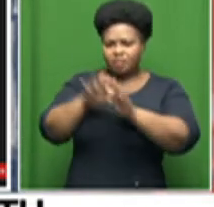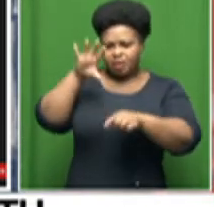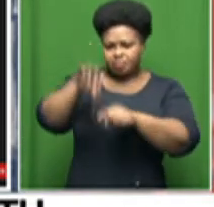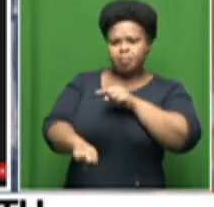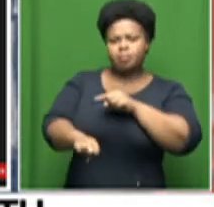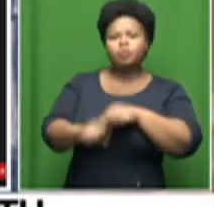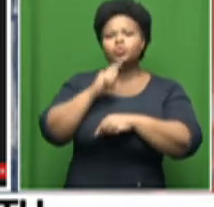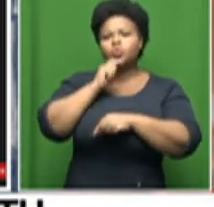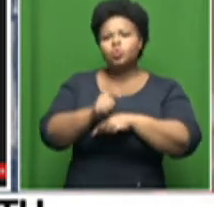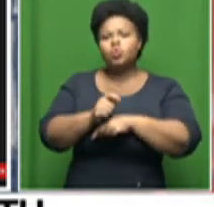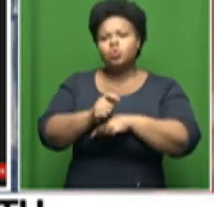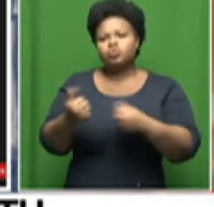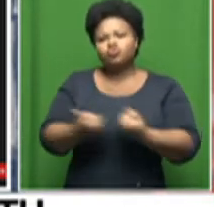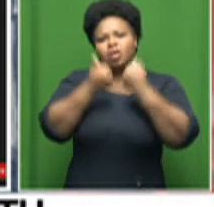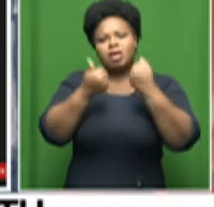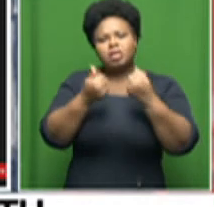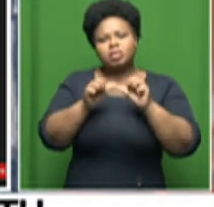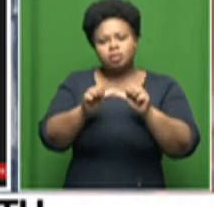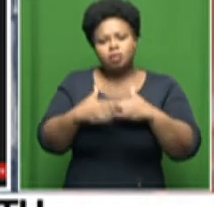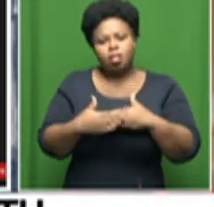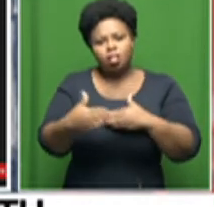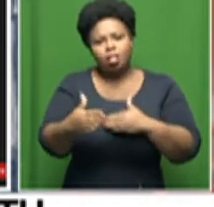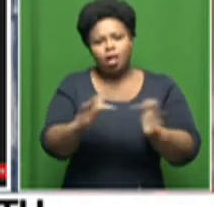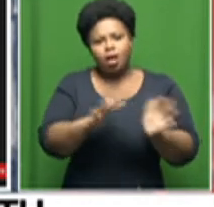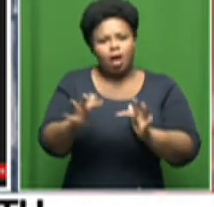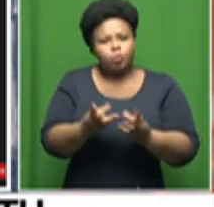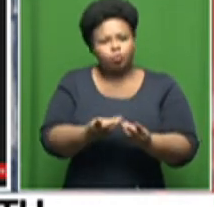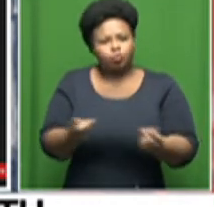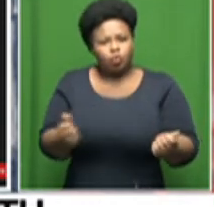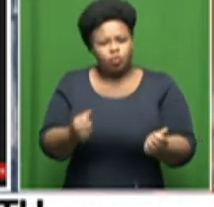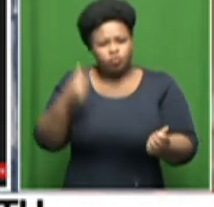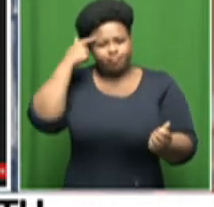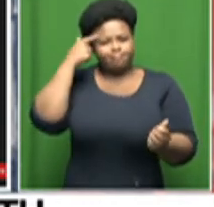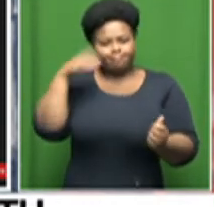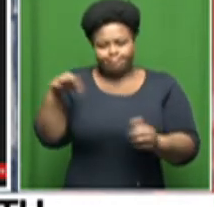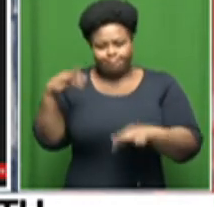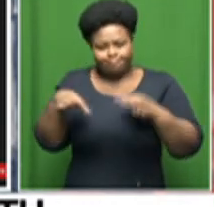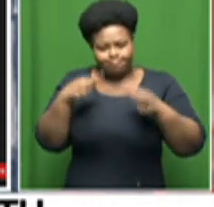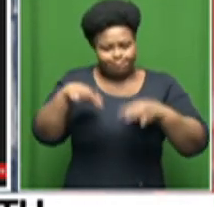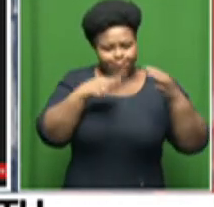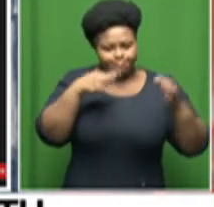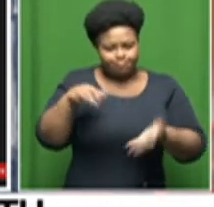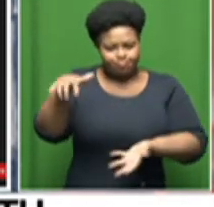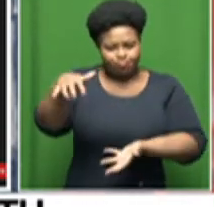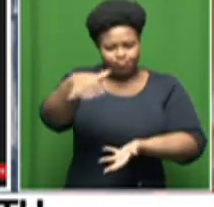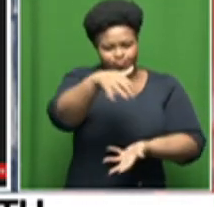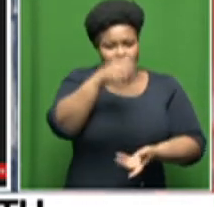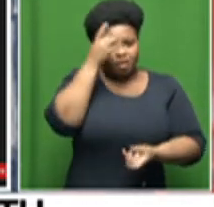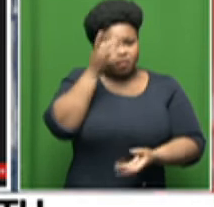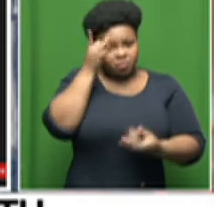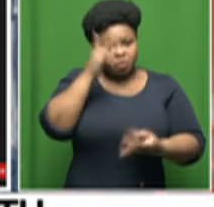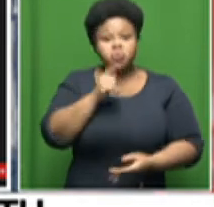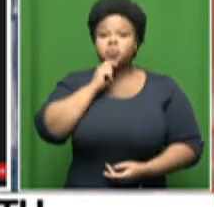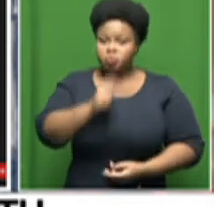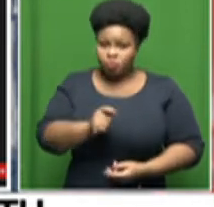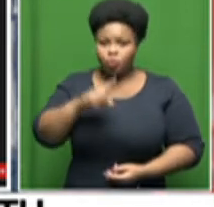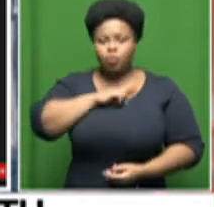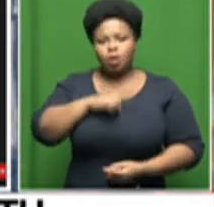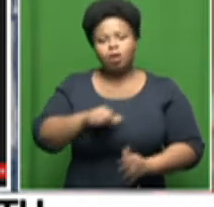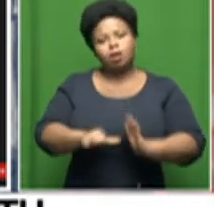with. And it's really the information which come forth is really what's going to be